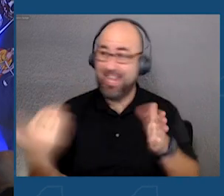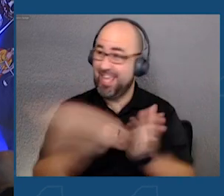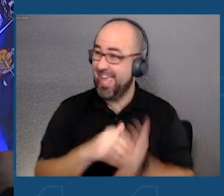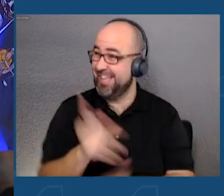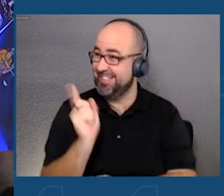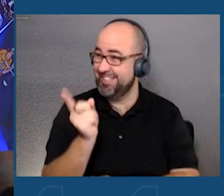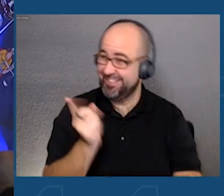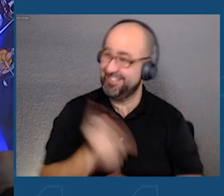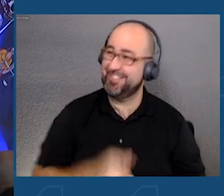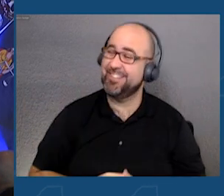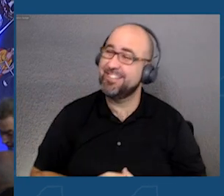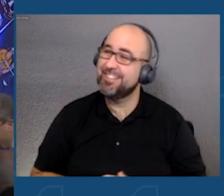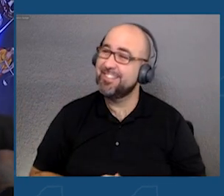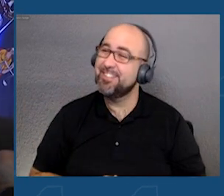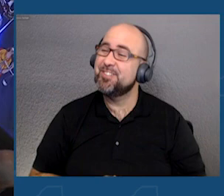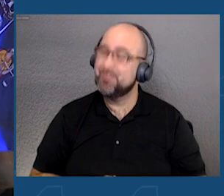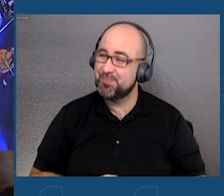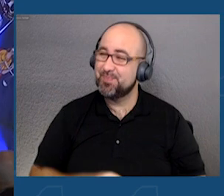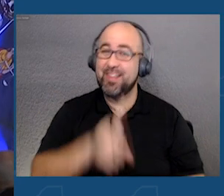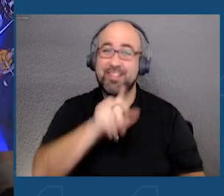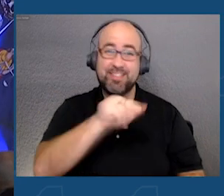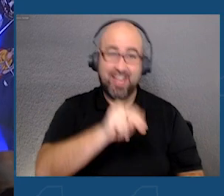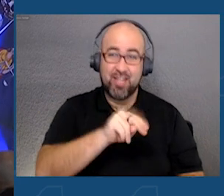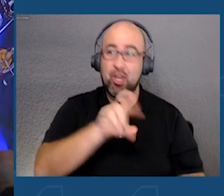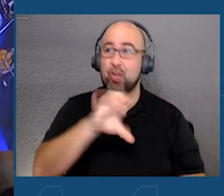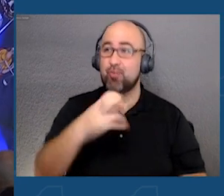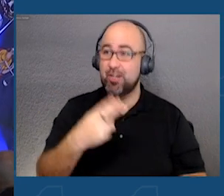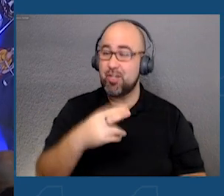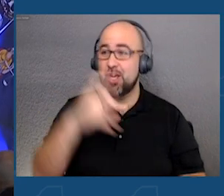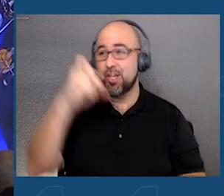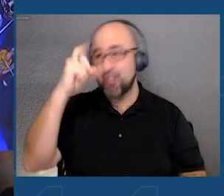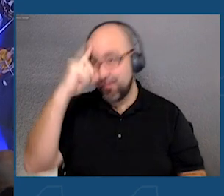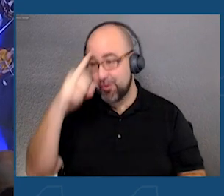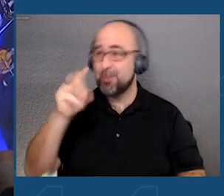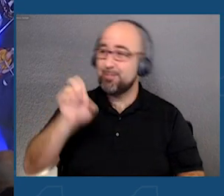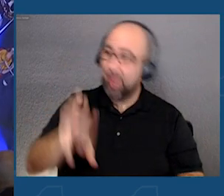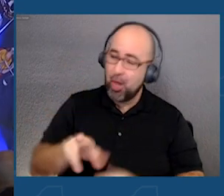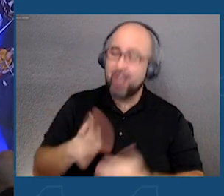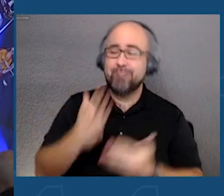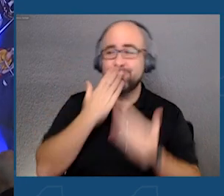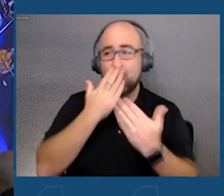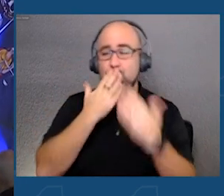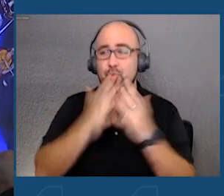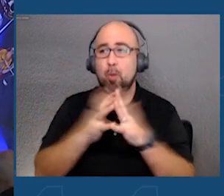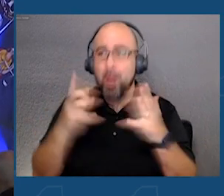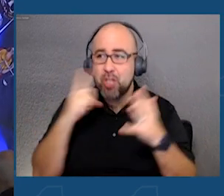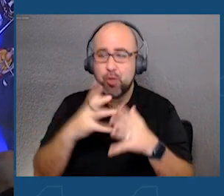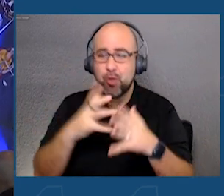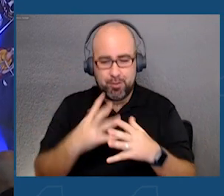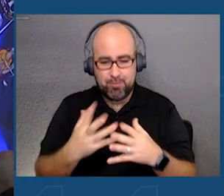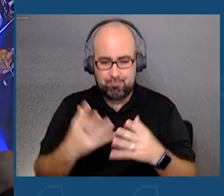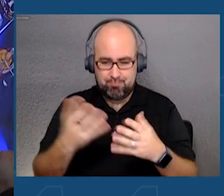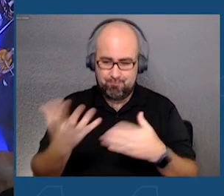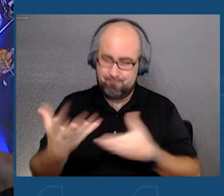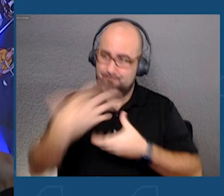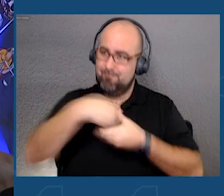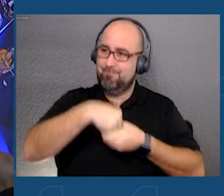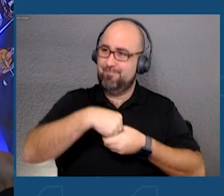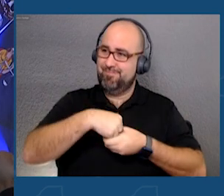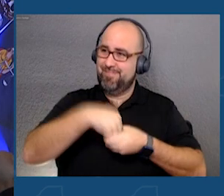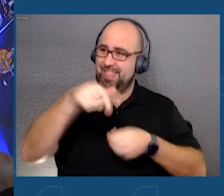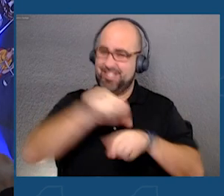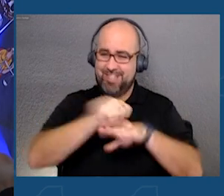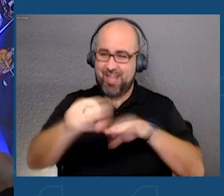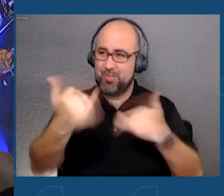Dan, Rich, Governor Hochul, Mayor Adams, thank you so much for gracing the ABNY stage today. Thank you so much for all the work that you've